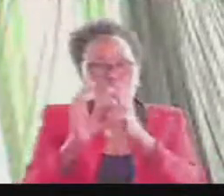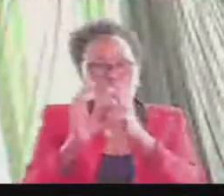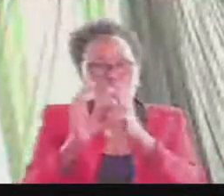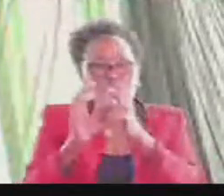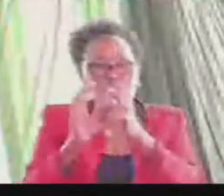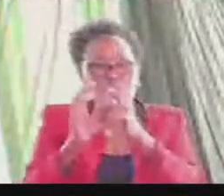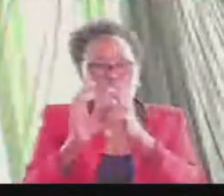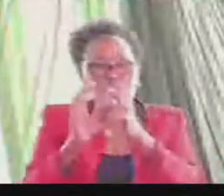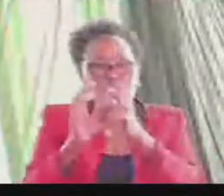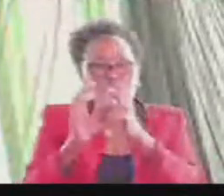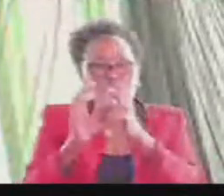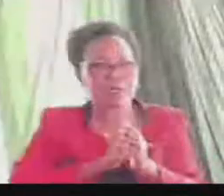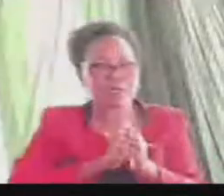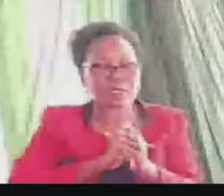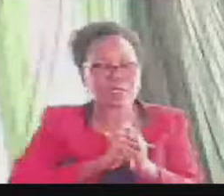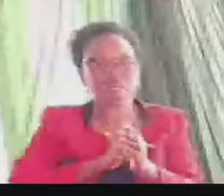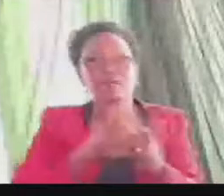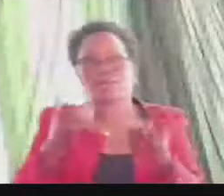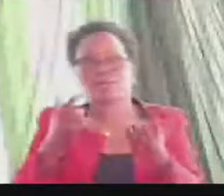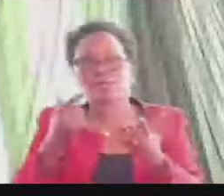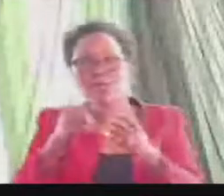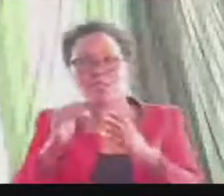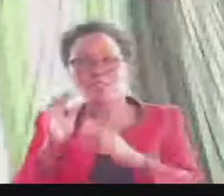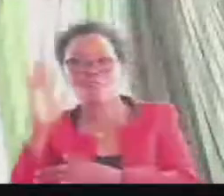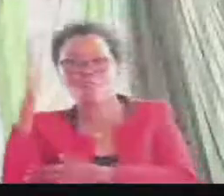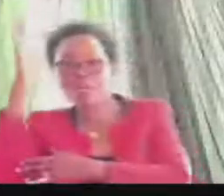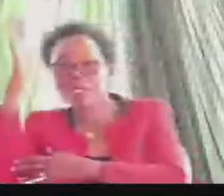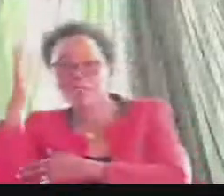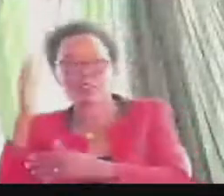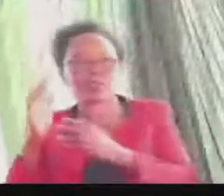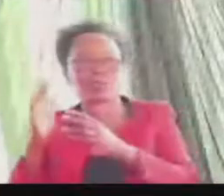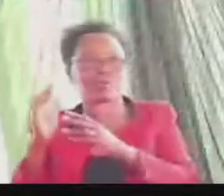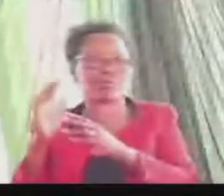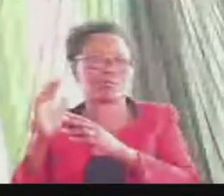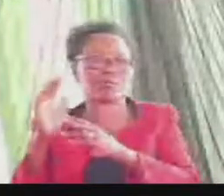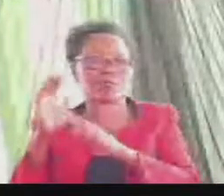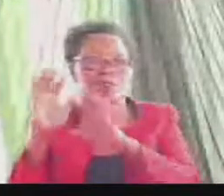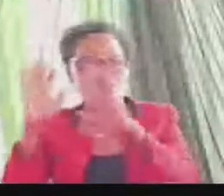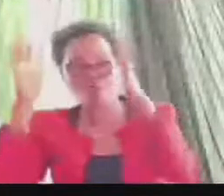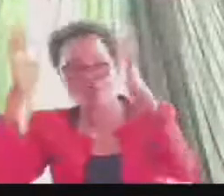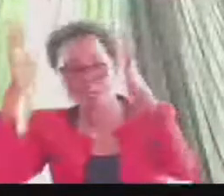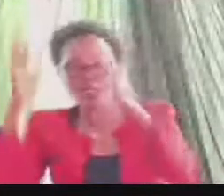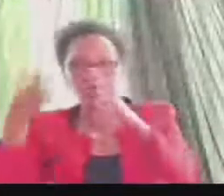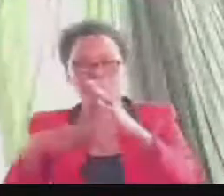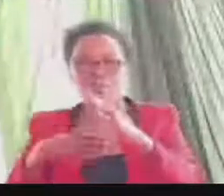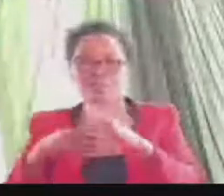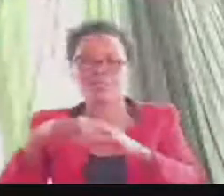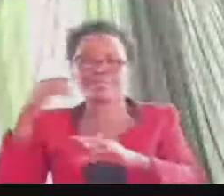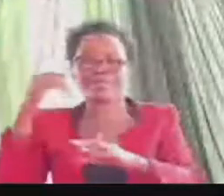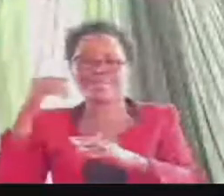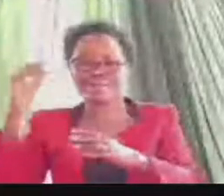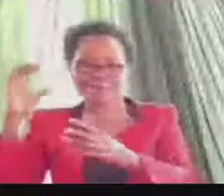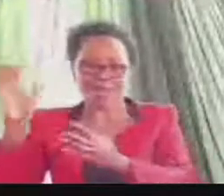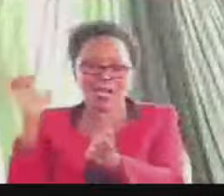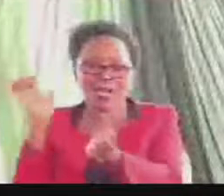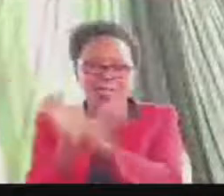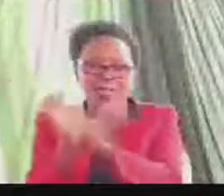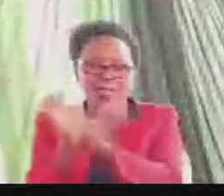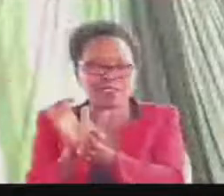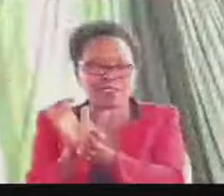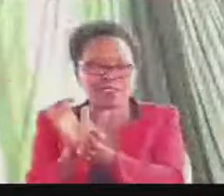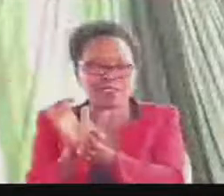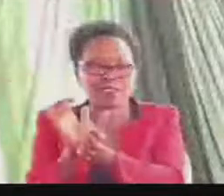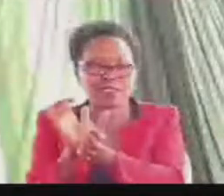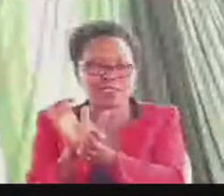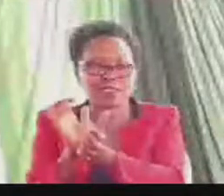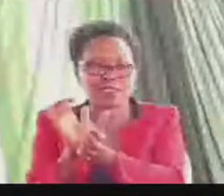of forest, people being charged with taking wood from the forest, will go near the forest and talk to them.